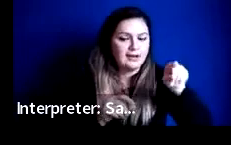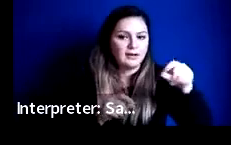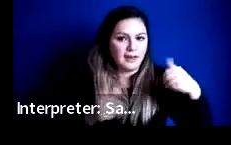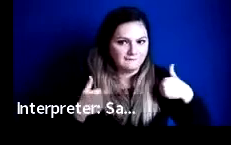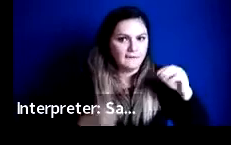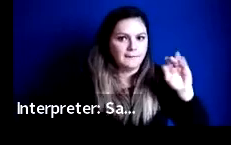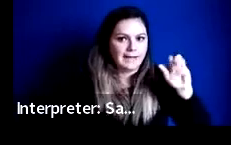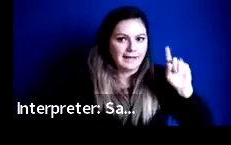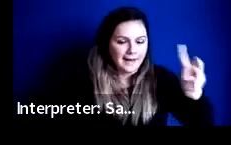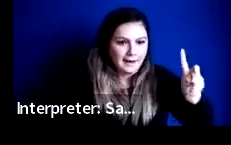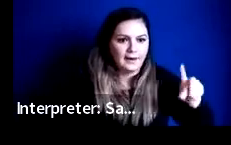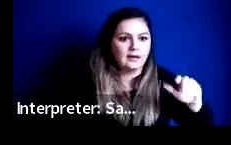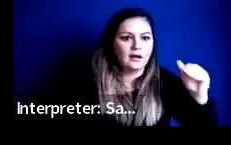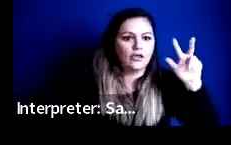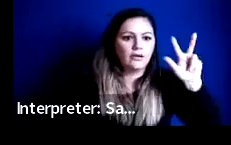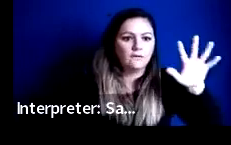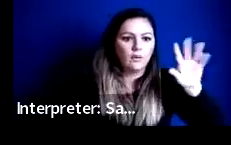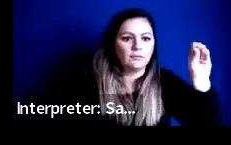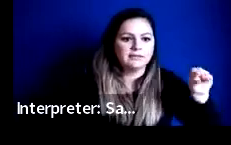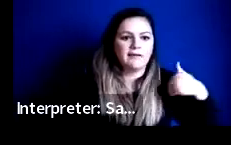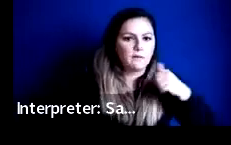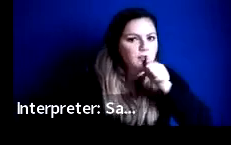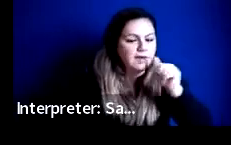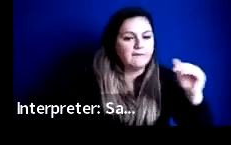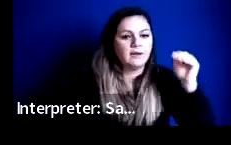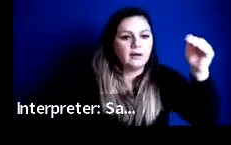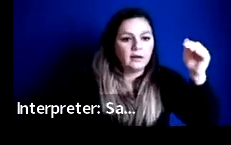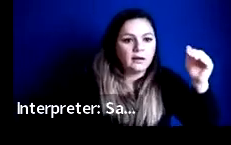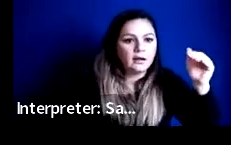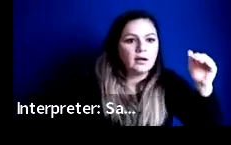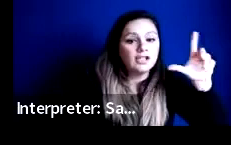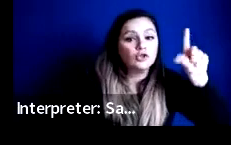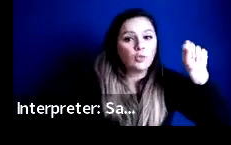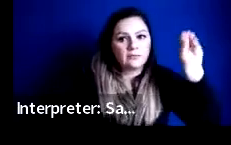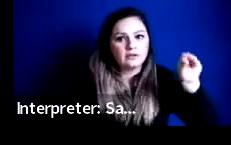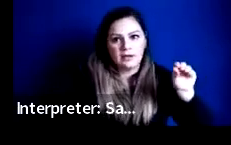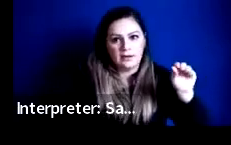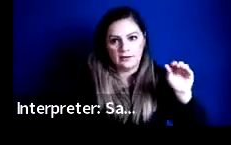private insurance, and 20% are uninsured. And then when we look at